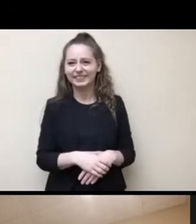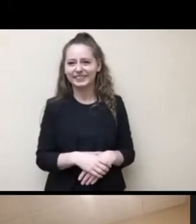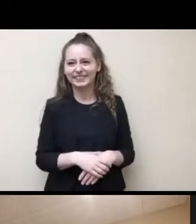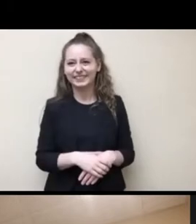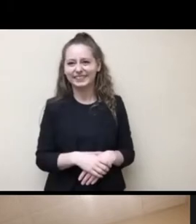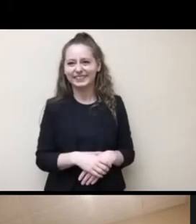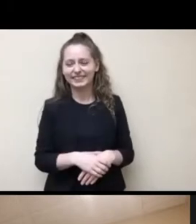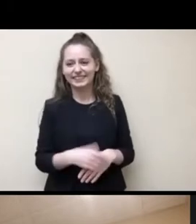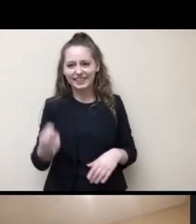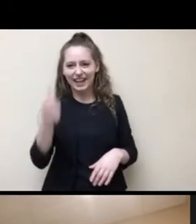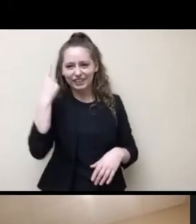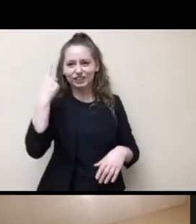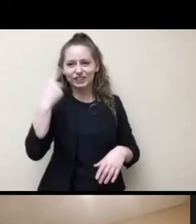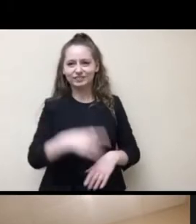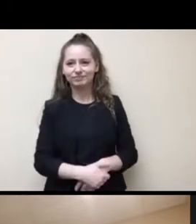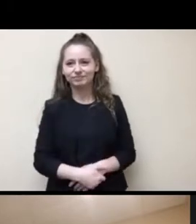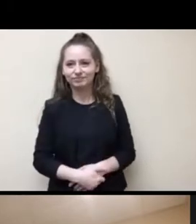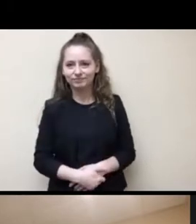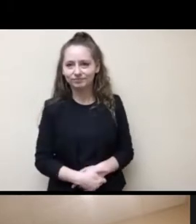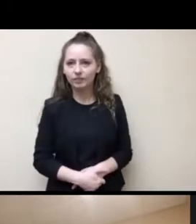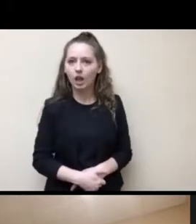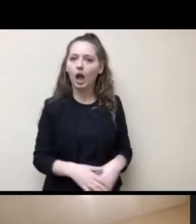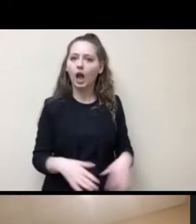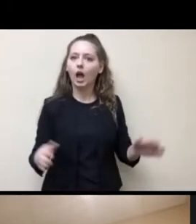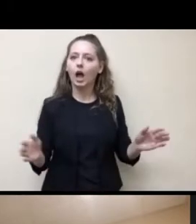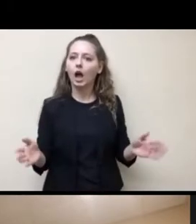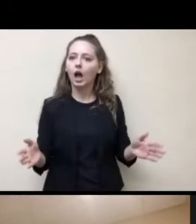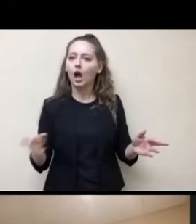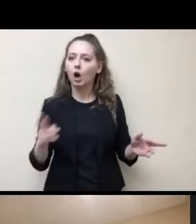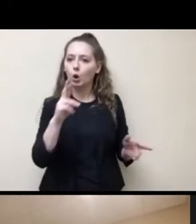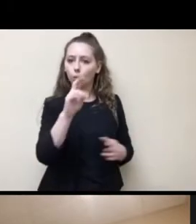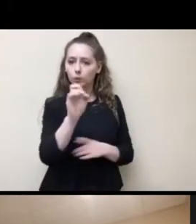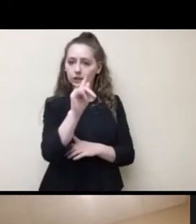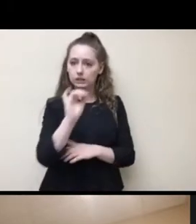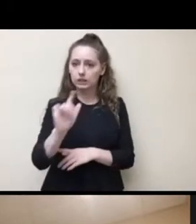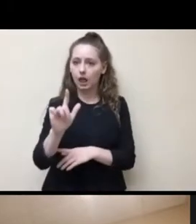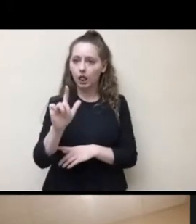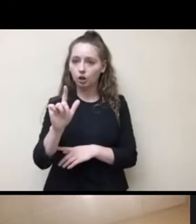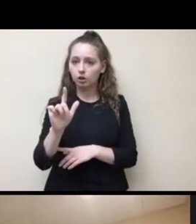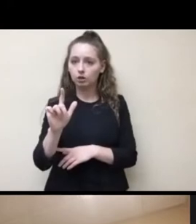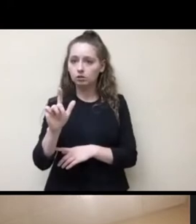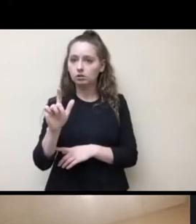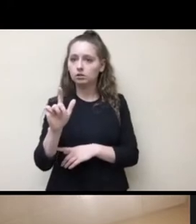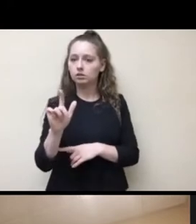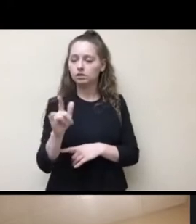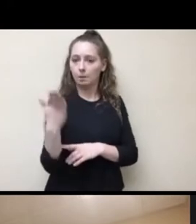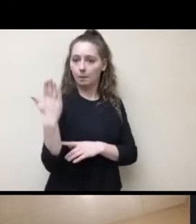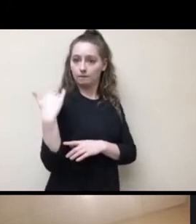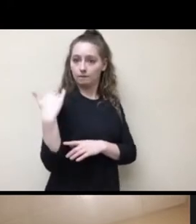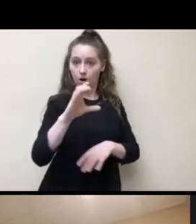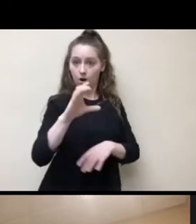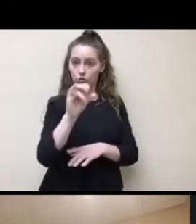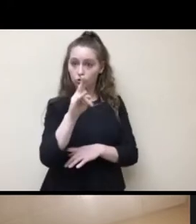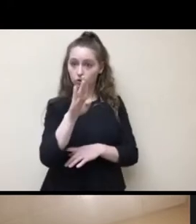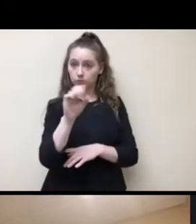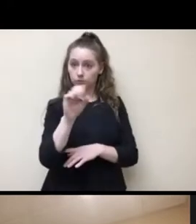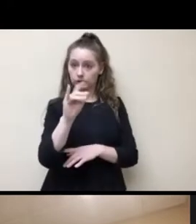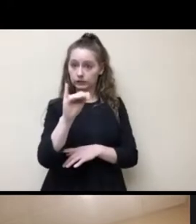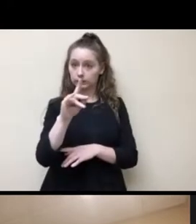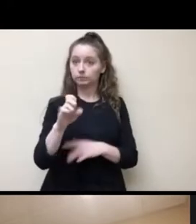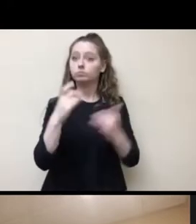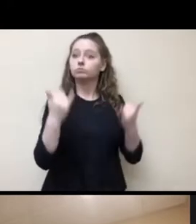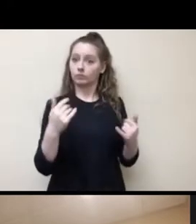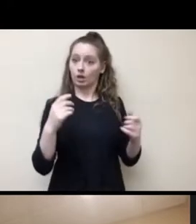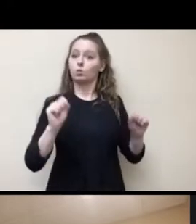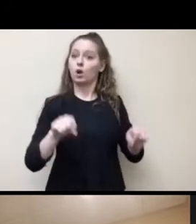Gotcha. And retailers that were previously curbside only can now operate at 50% capacity.